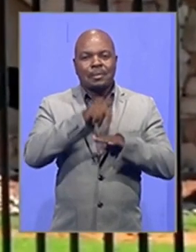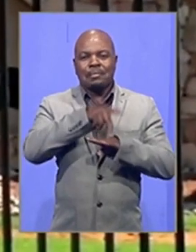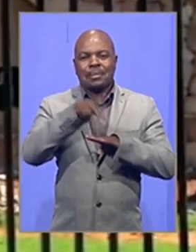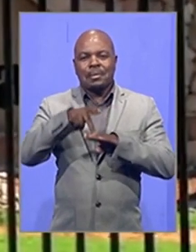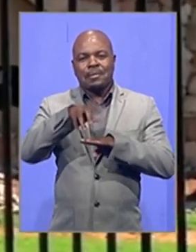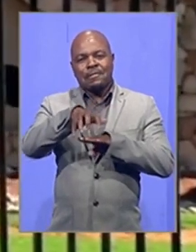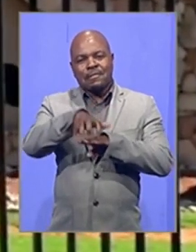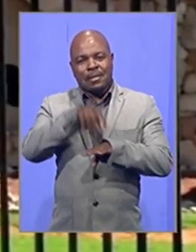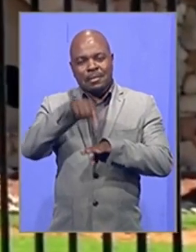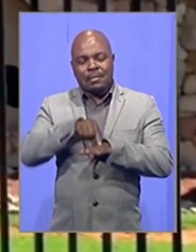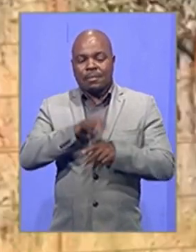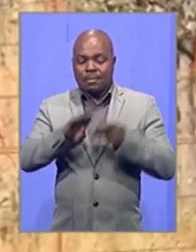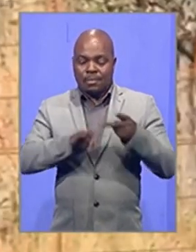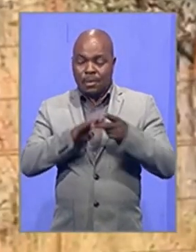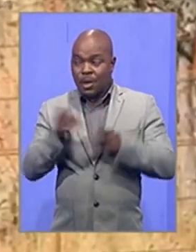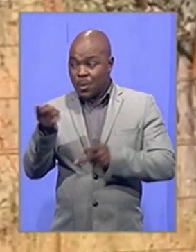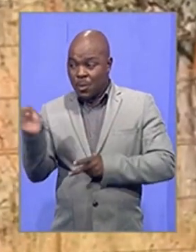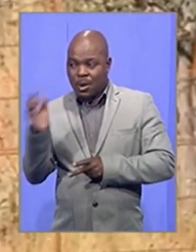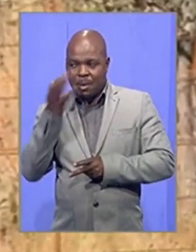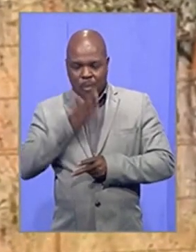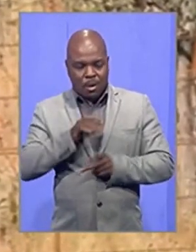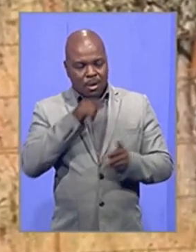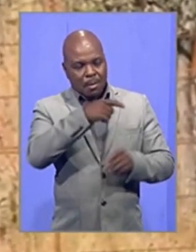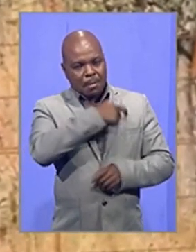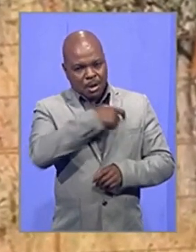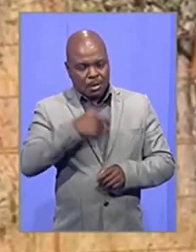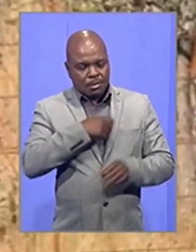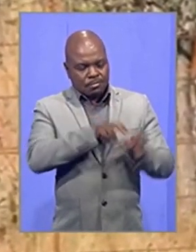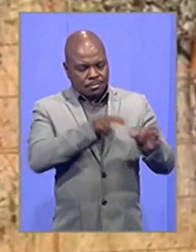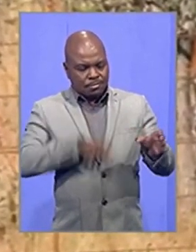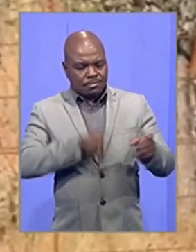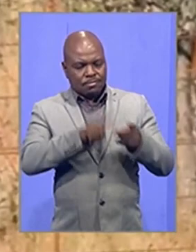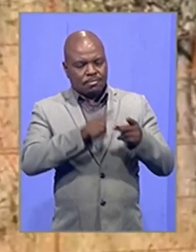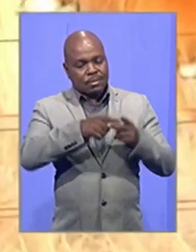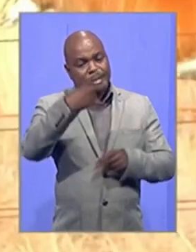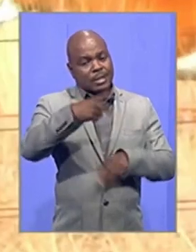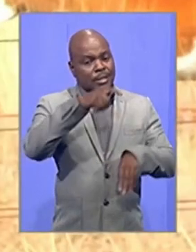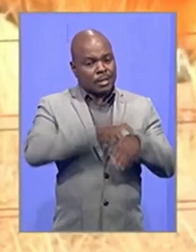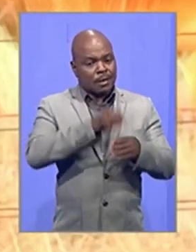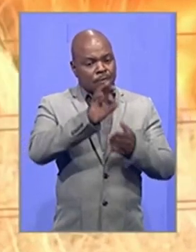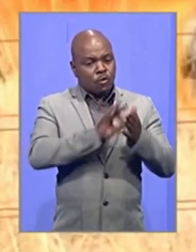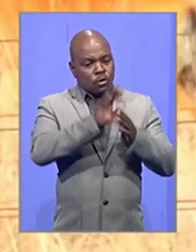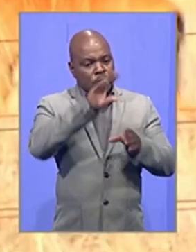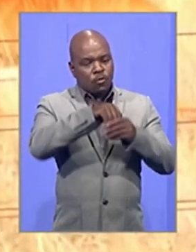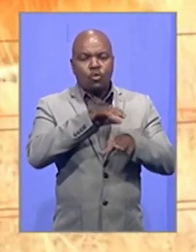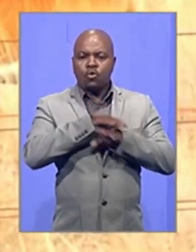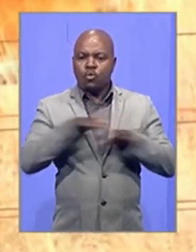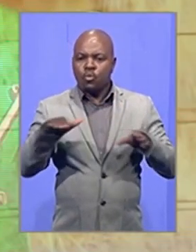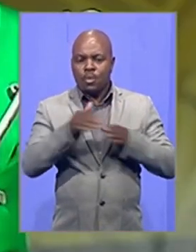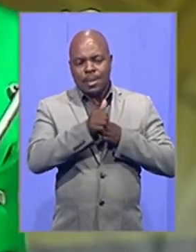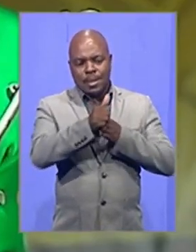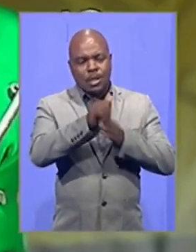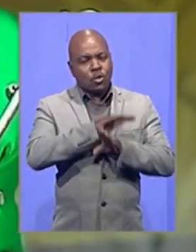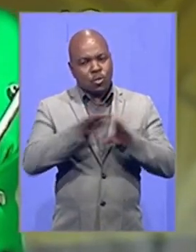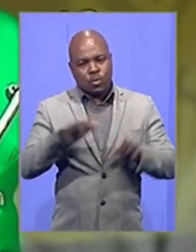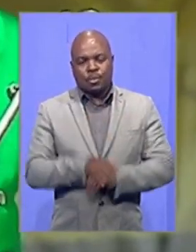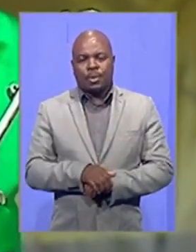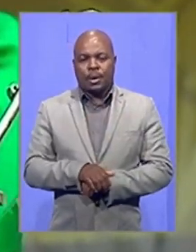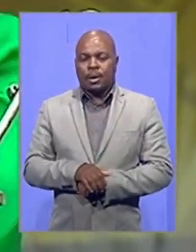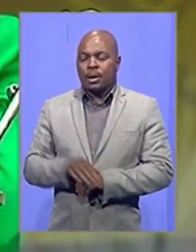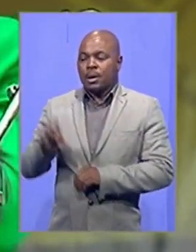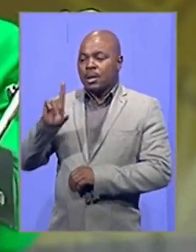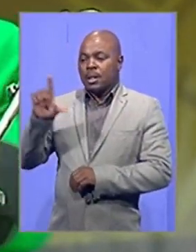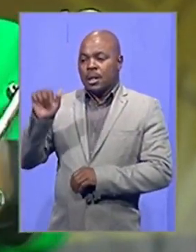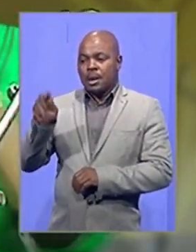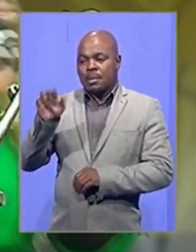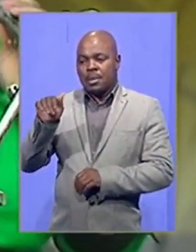ba ikuela gore a emele kwa thoko le gore a seka tsenela ditlhopho tsa paka ya bobedi jaaka moeteledipele wa lekoko Dlamini o